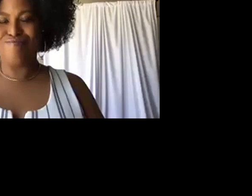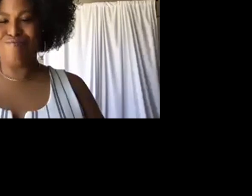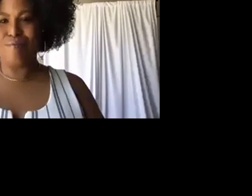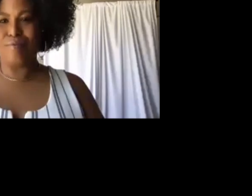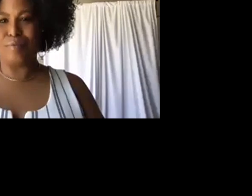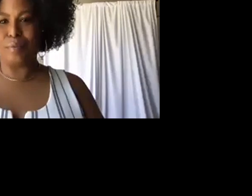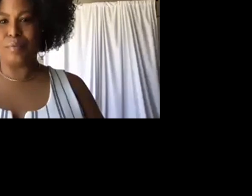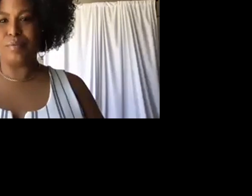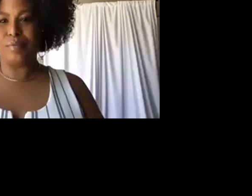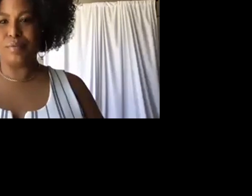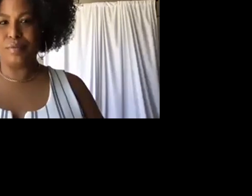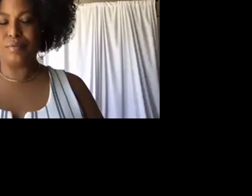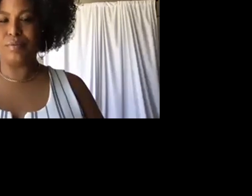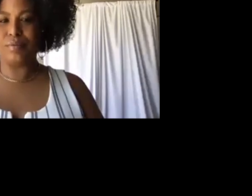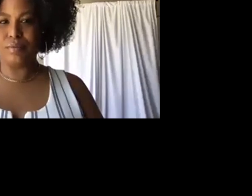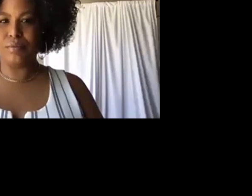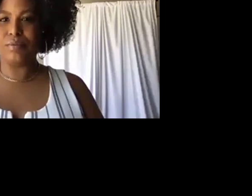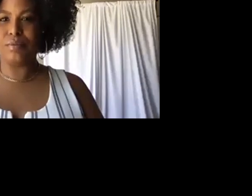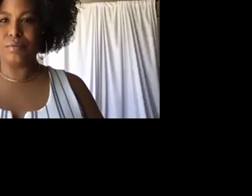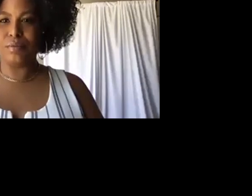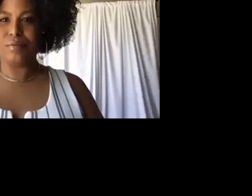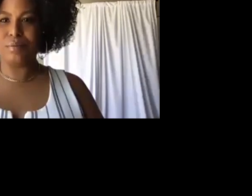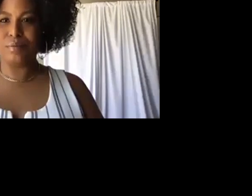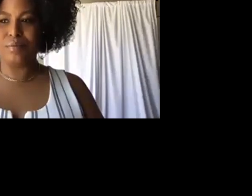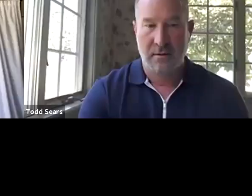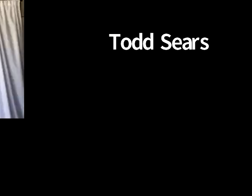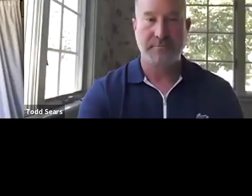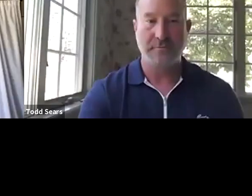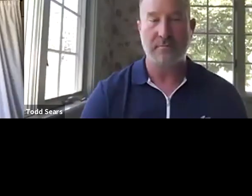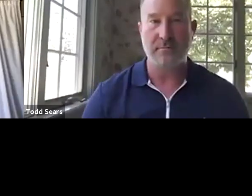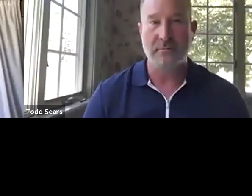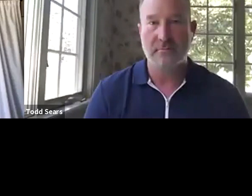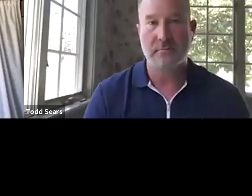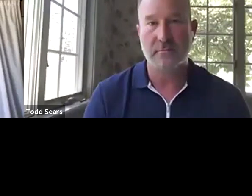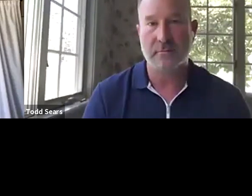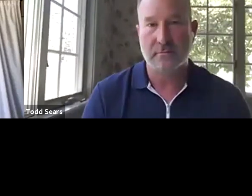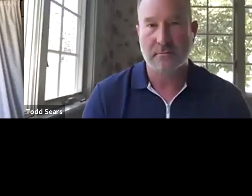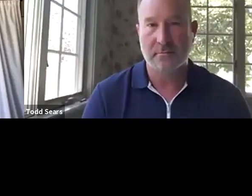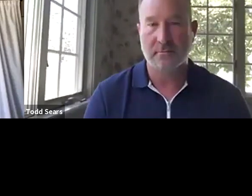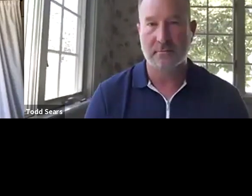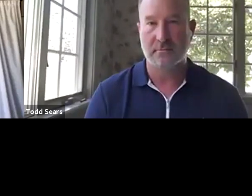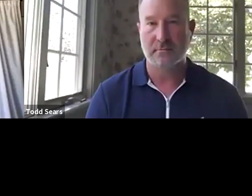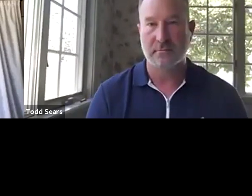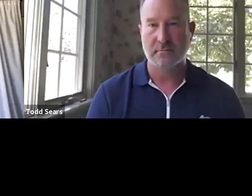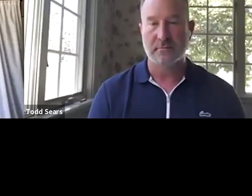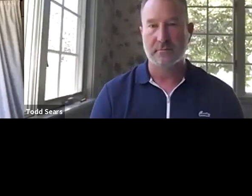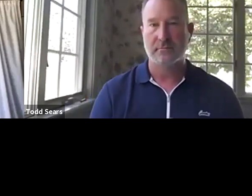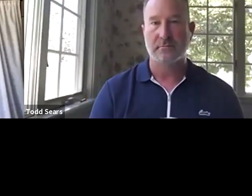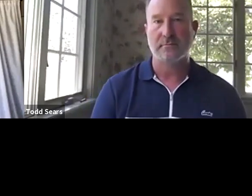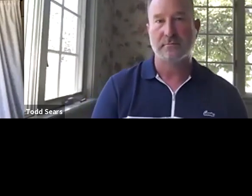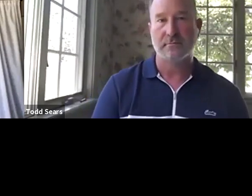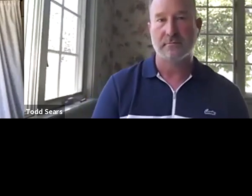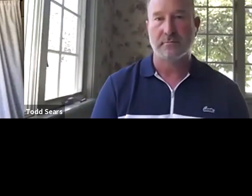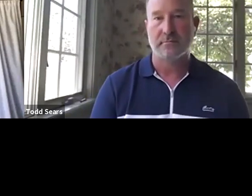my question with a little bit of a story about each of them. And I am going to start with